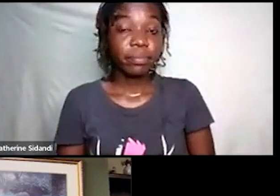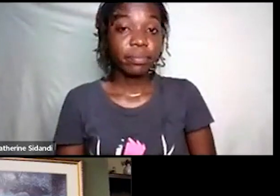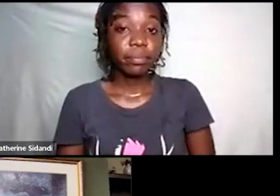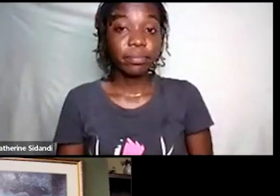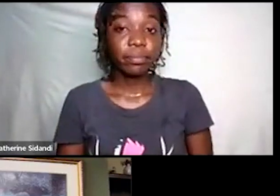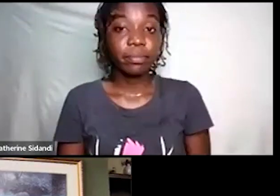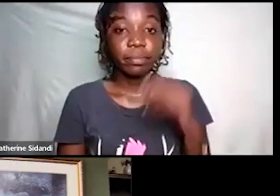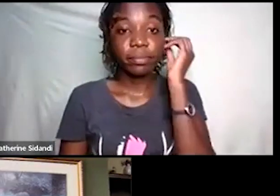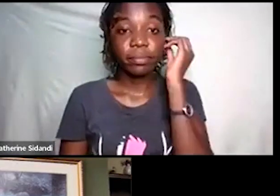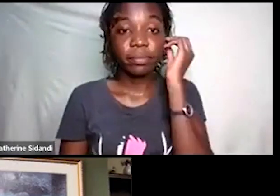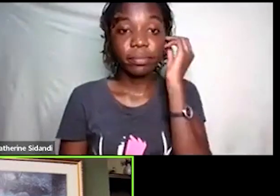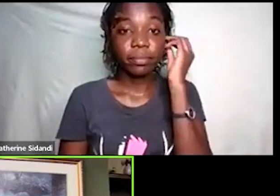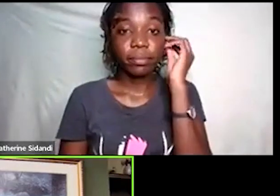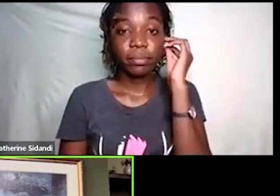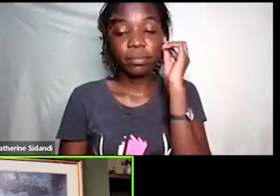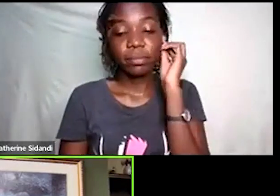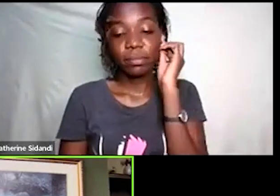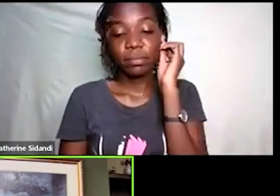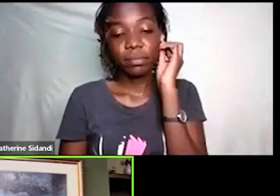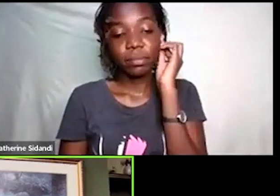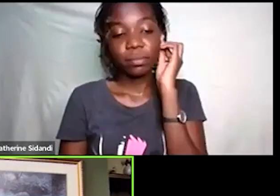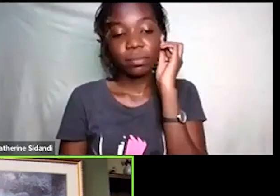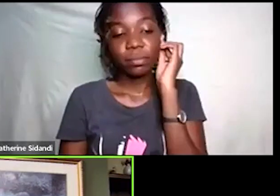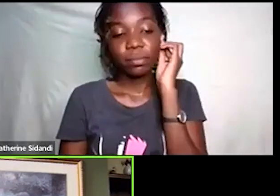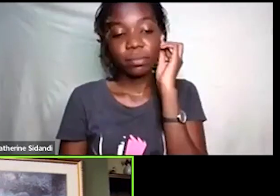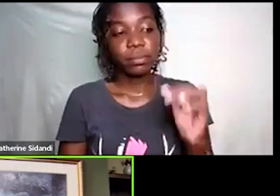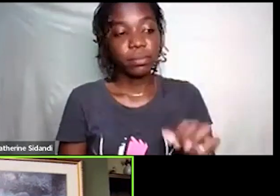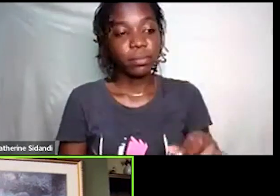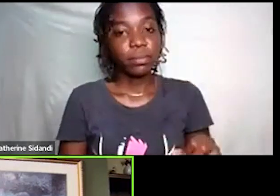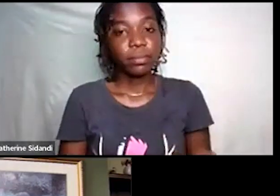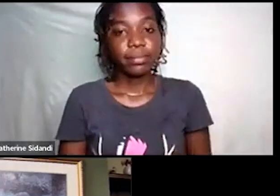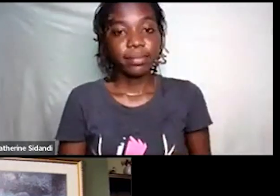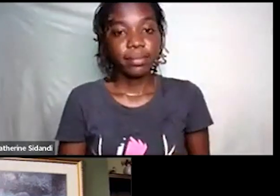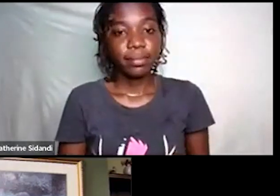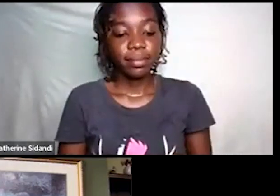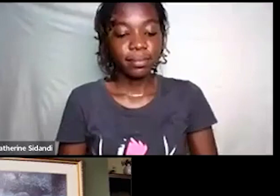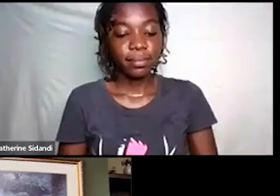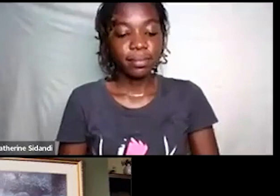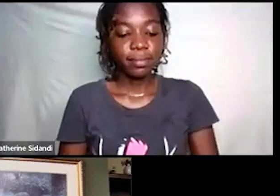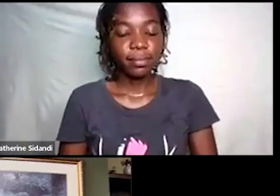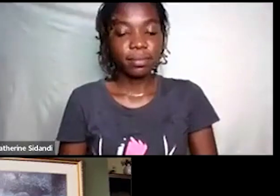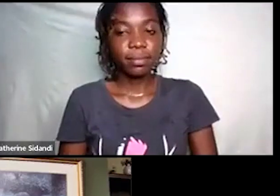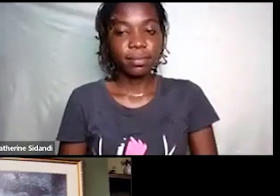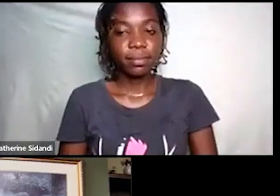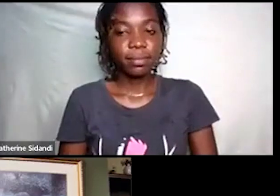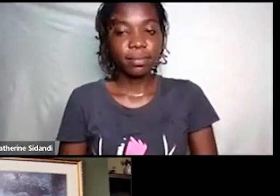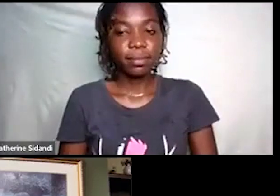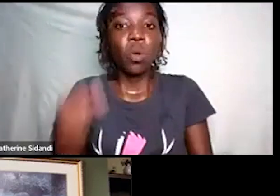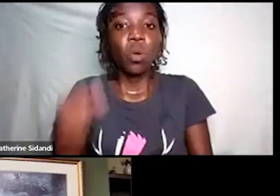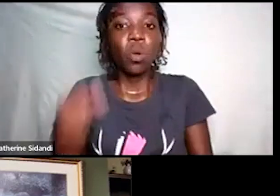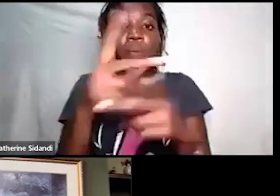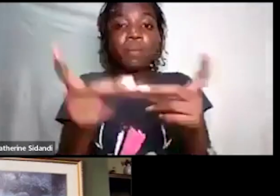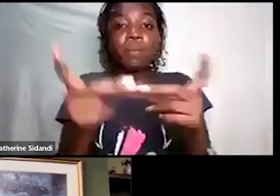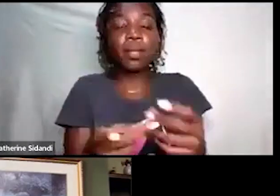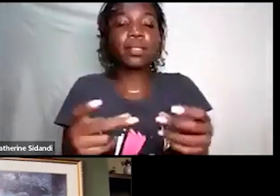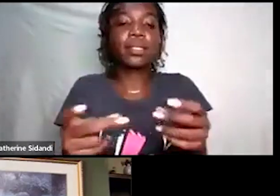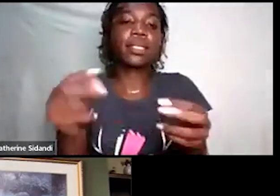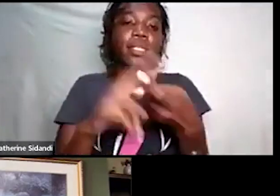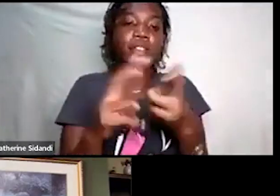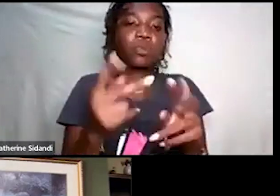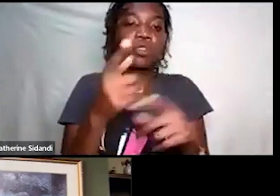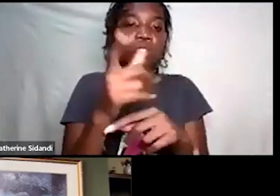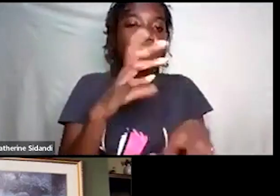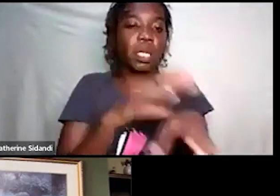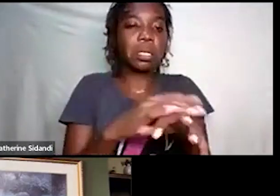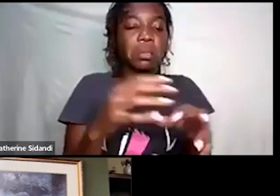workplace relationships. Yes. Whereby you can find, maybe it can lead to marriage. And then you